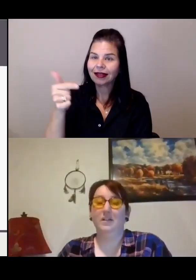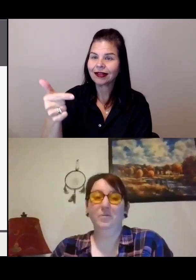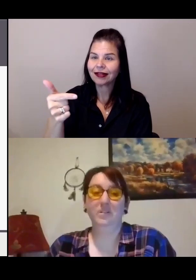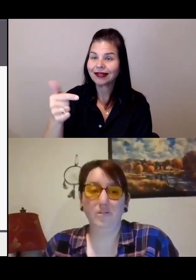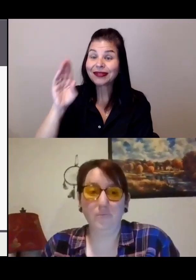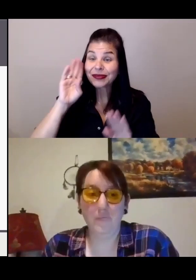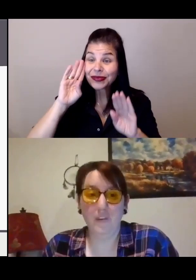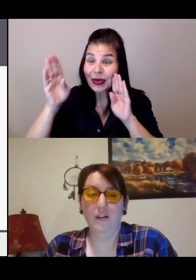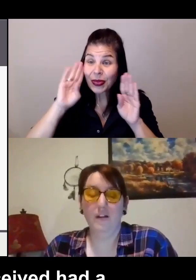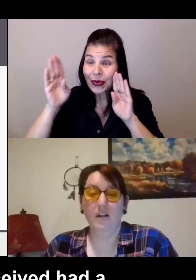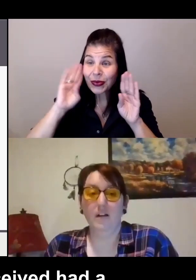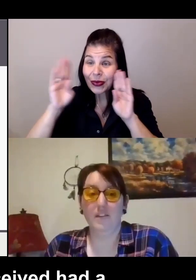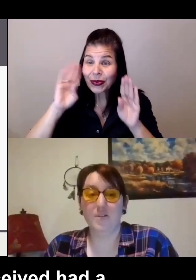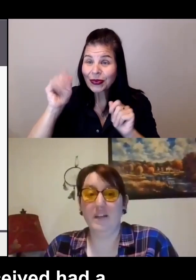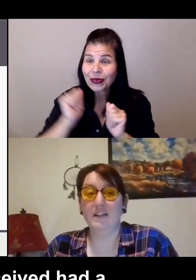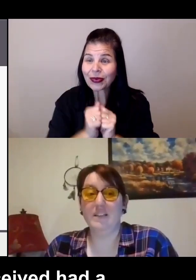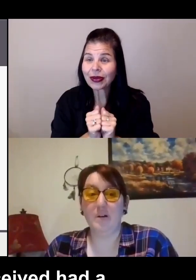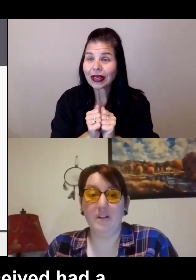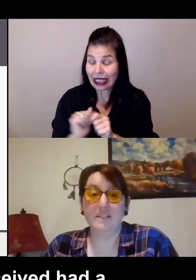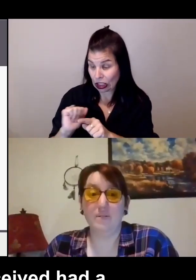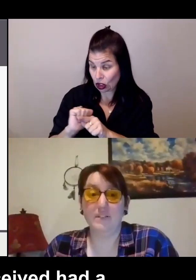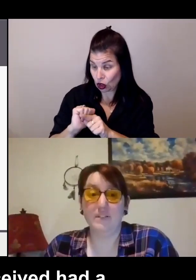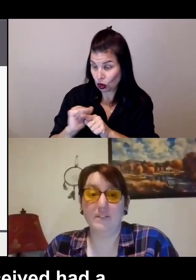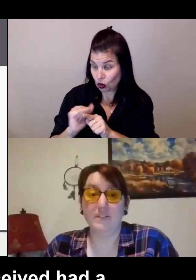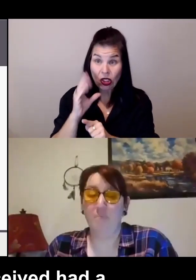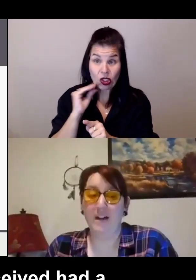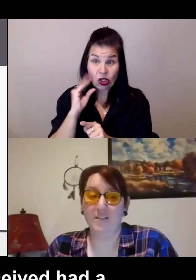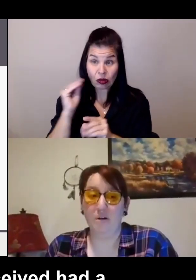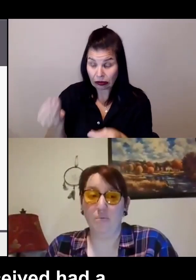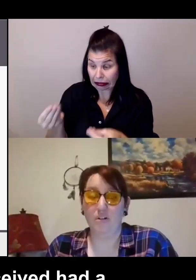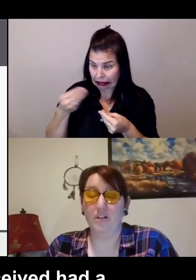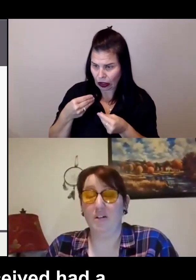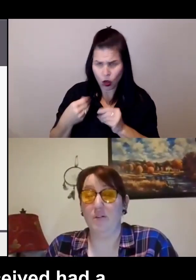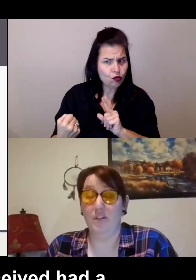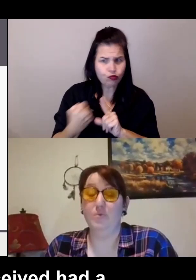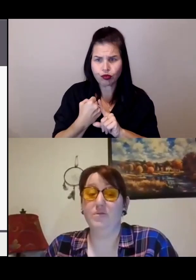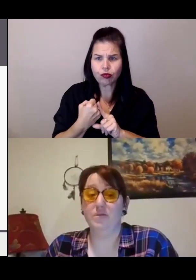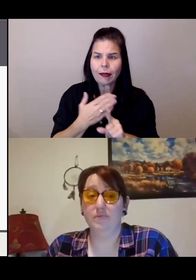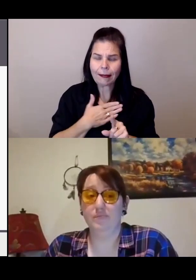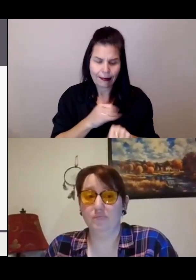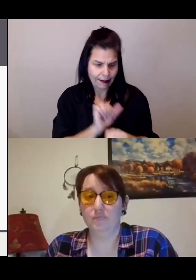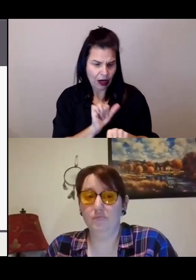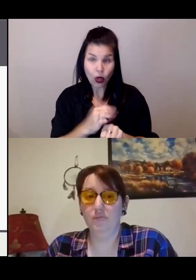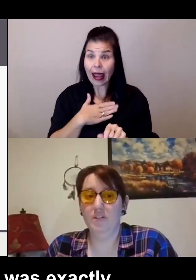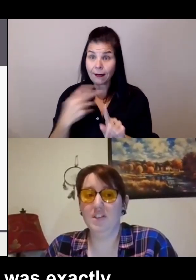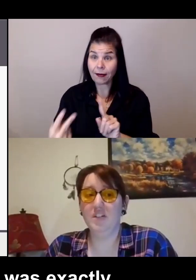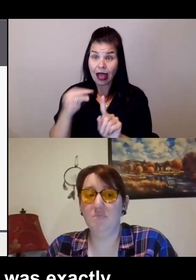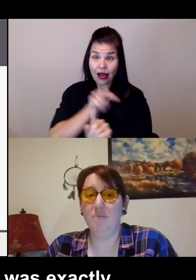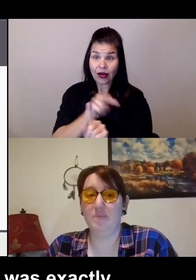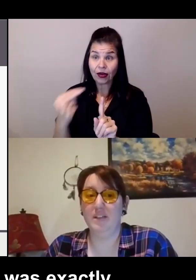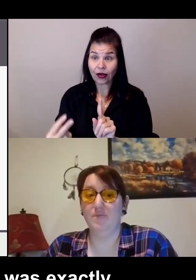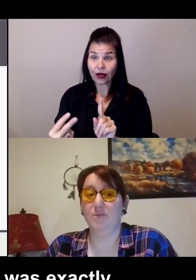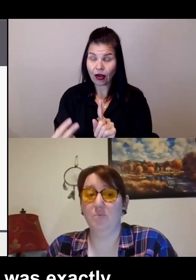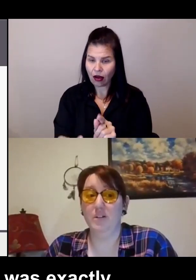Hello. The training and experience I received had a big impact on my work and on my views. The shift